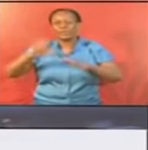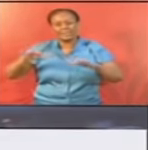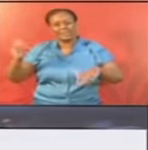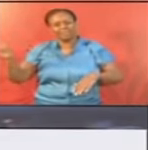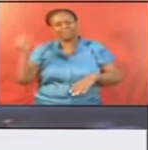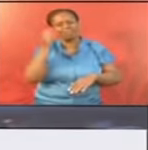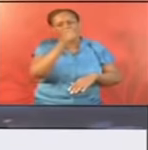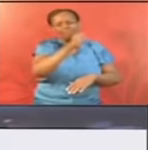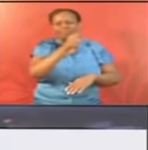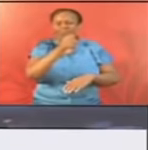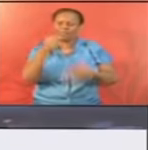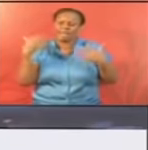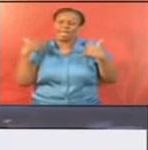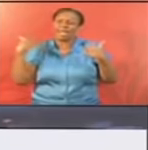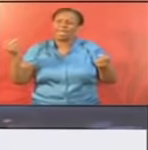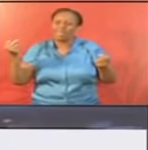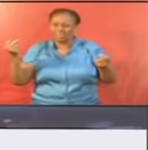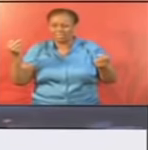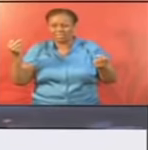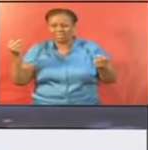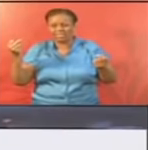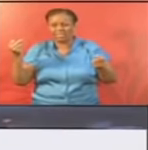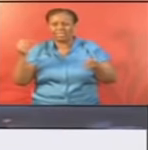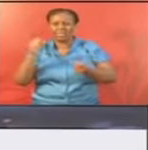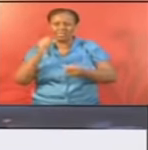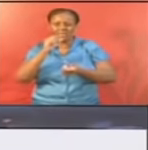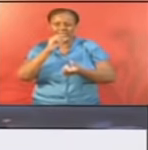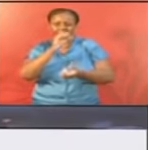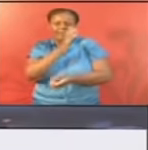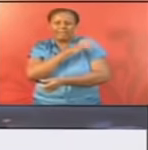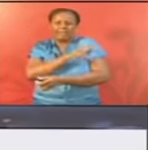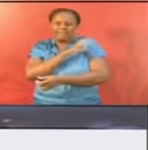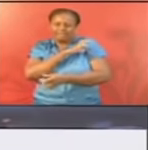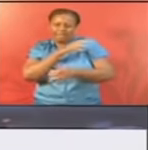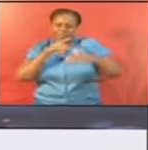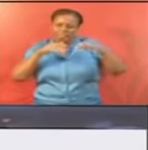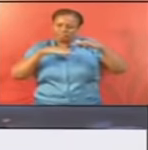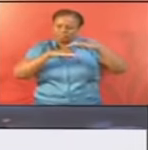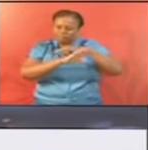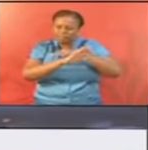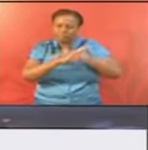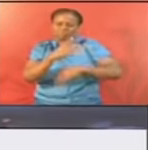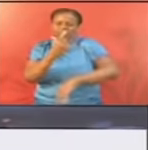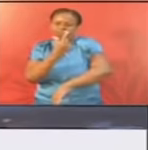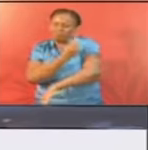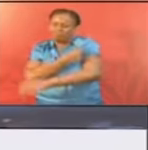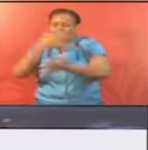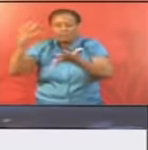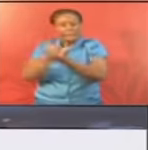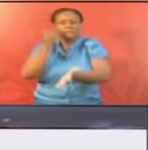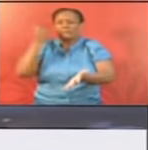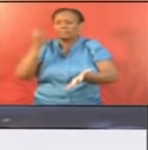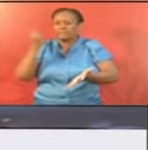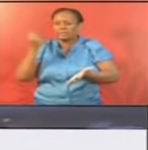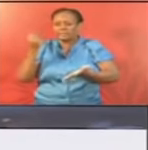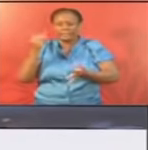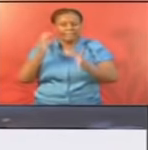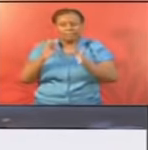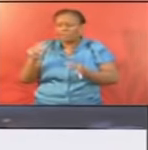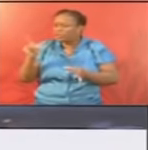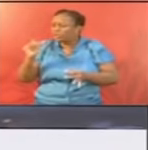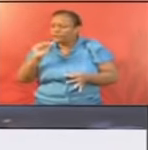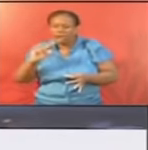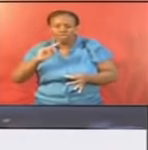are vaccinated. And again, as I reiterate, contact your health facilities if you are unsure of what vaccines